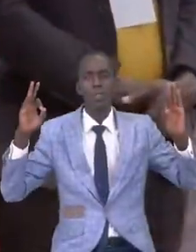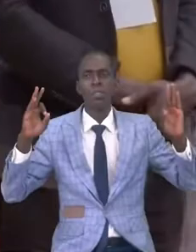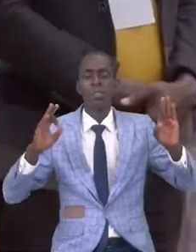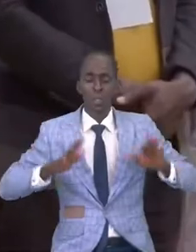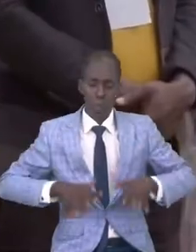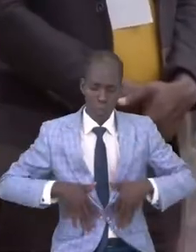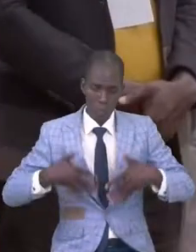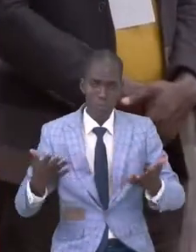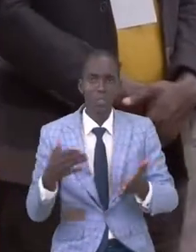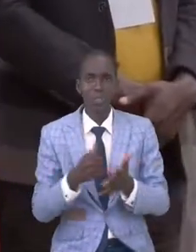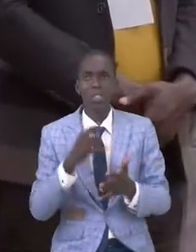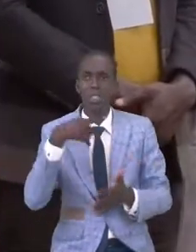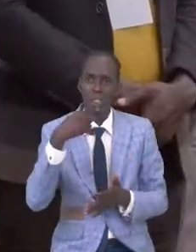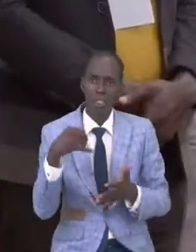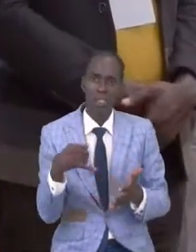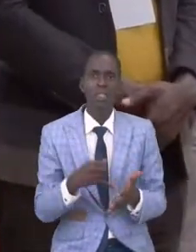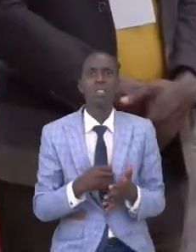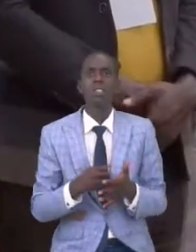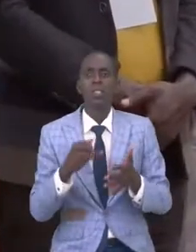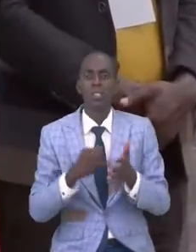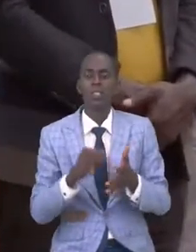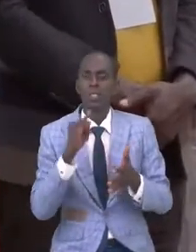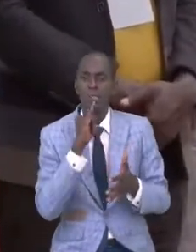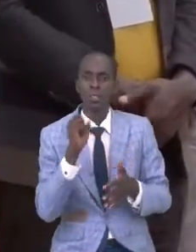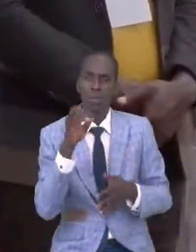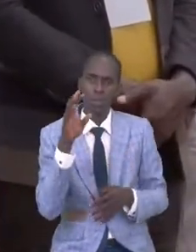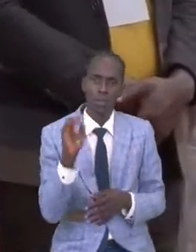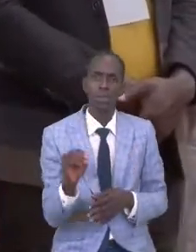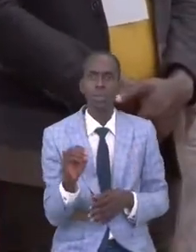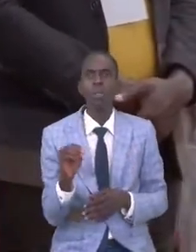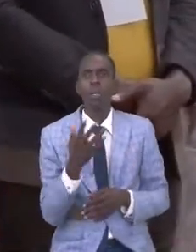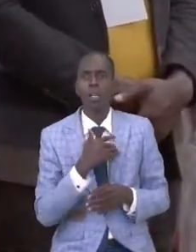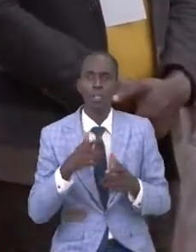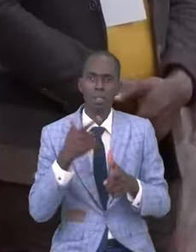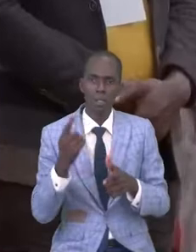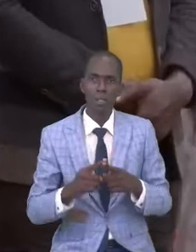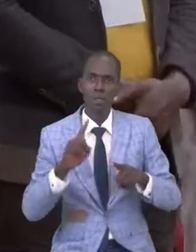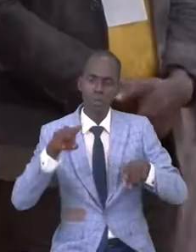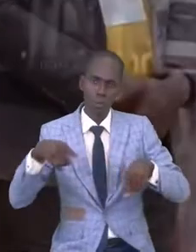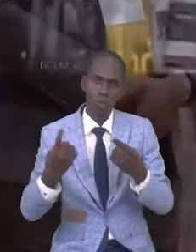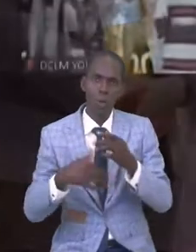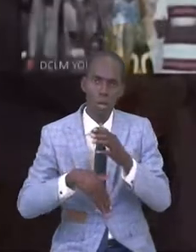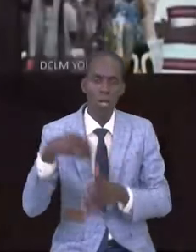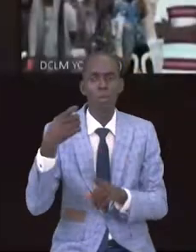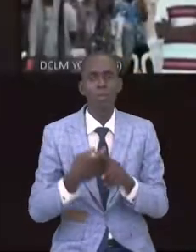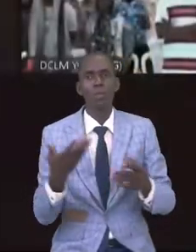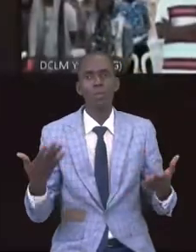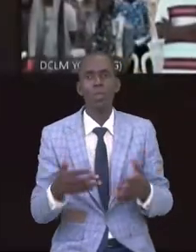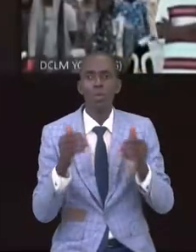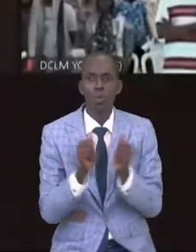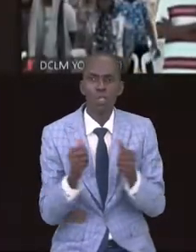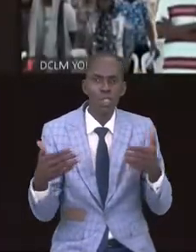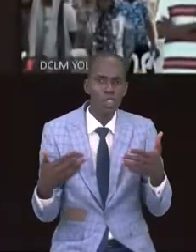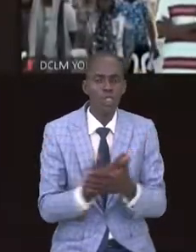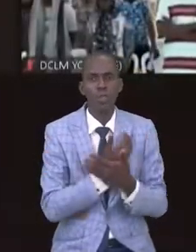it. It's done. And then go forth from here with new courage,